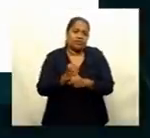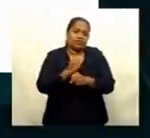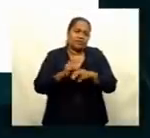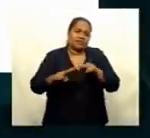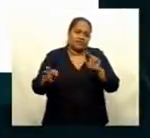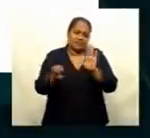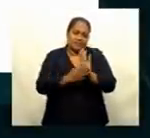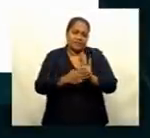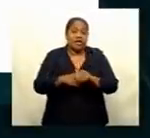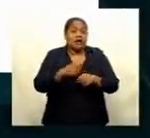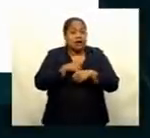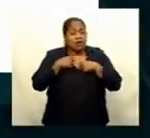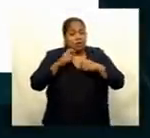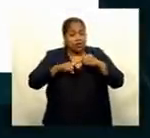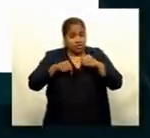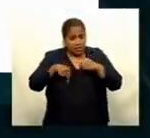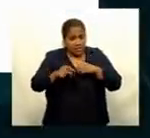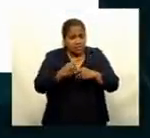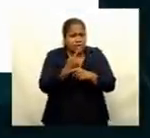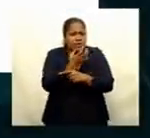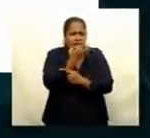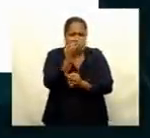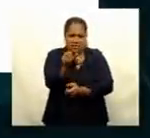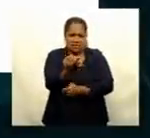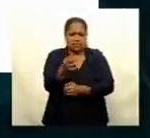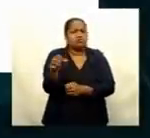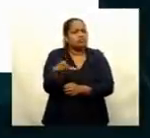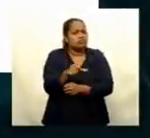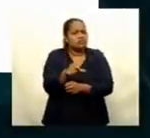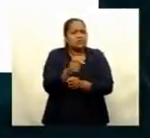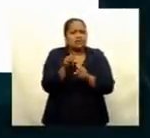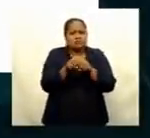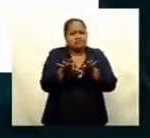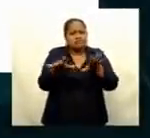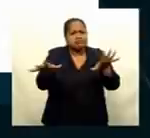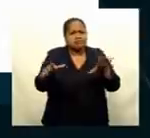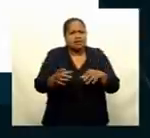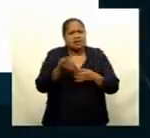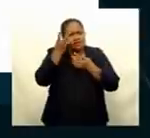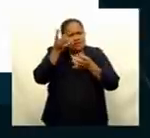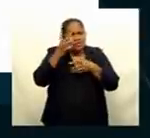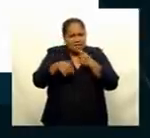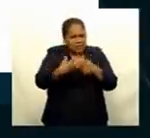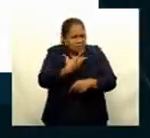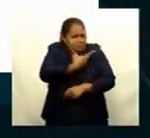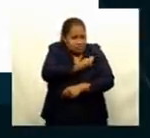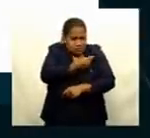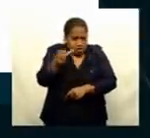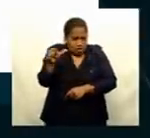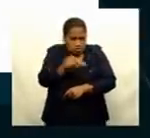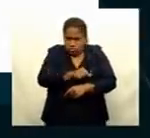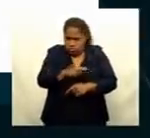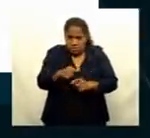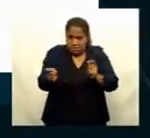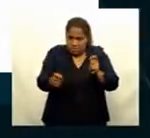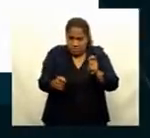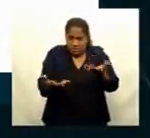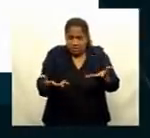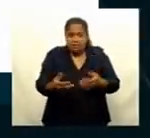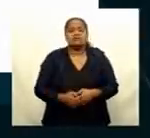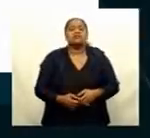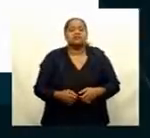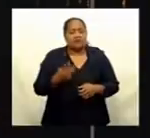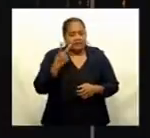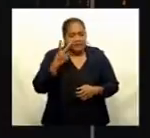To our poll question, this week we are asking, should those spreading misinformation about the vaccine be charged? Visit our FBC News website